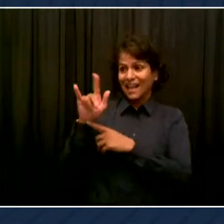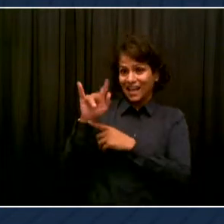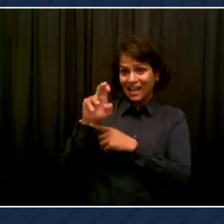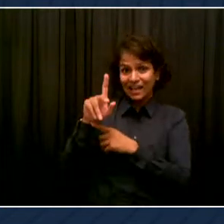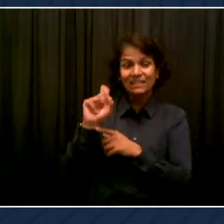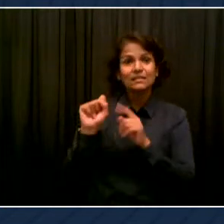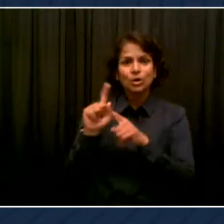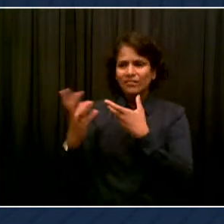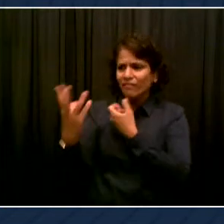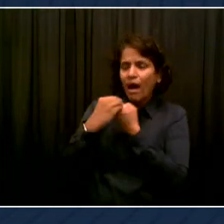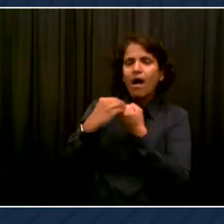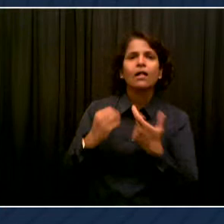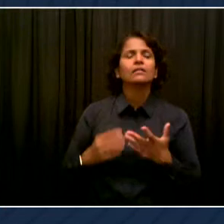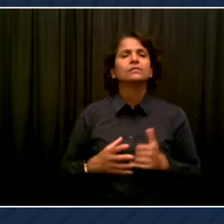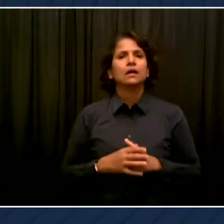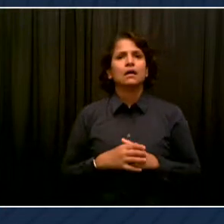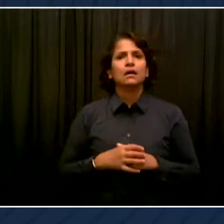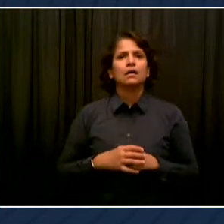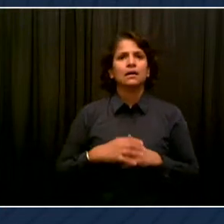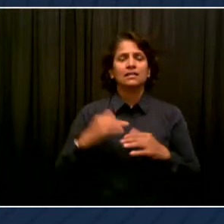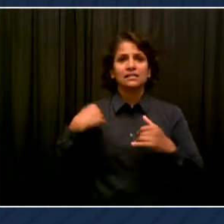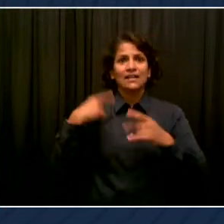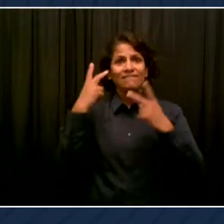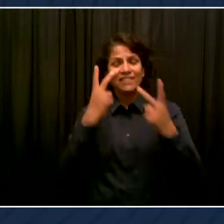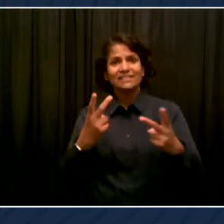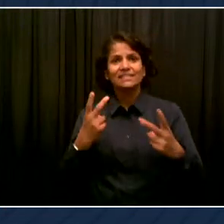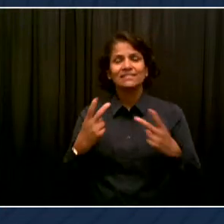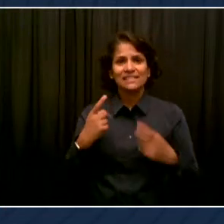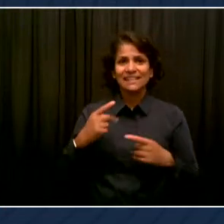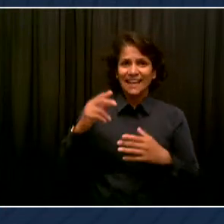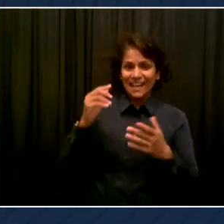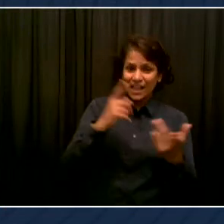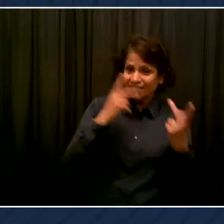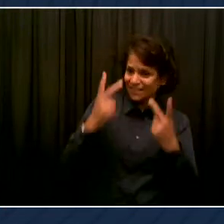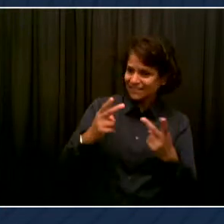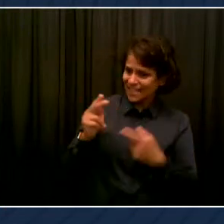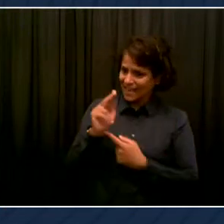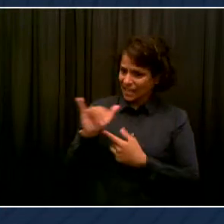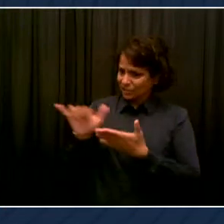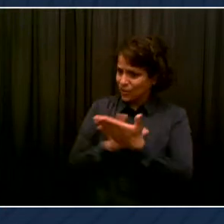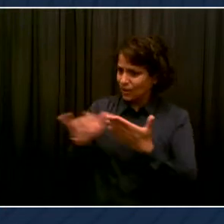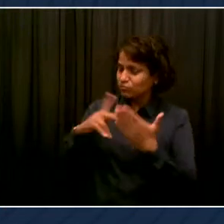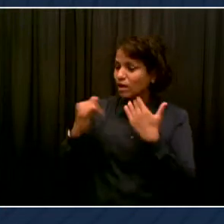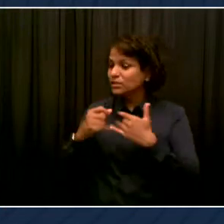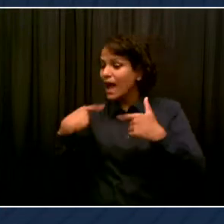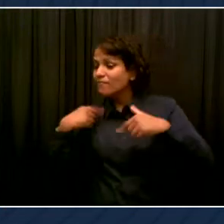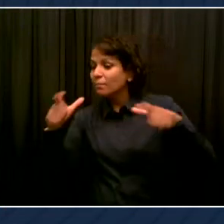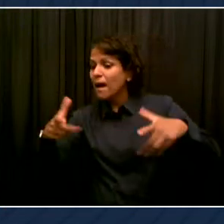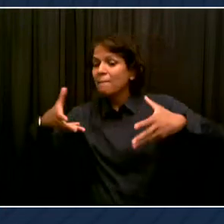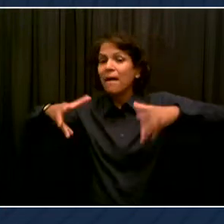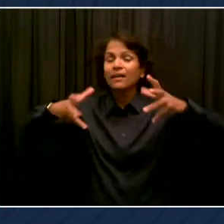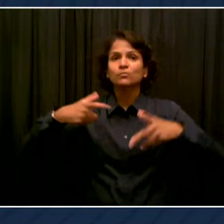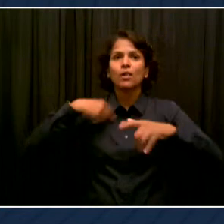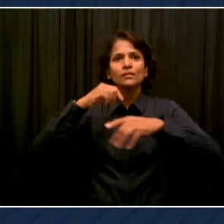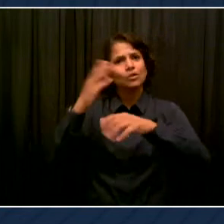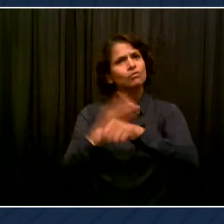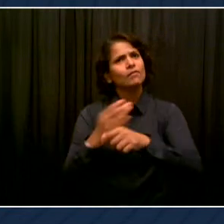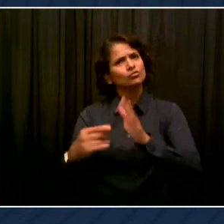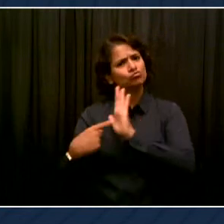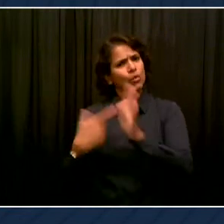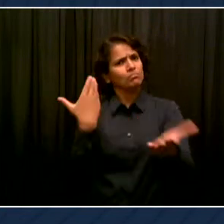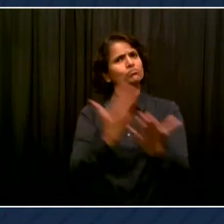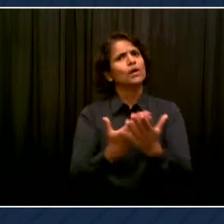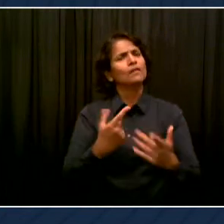at these courts, is a show of how sports can come together to